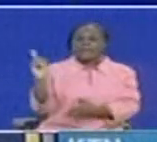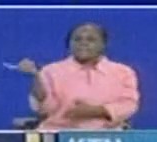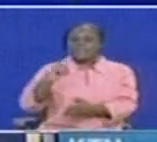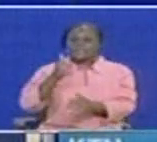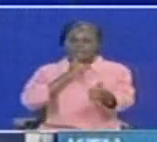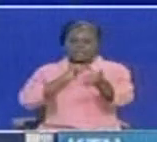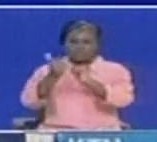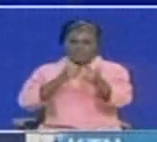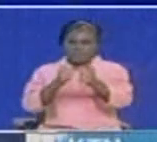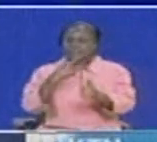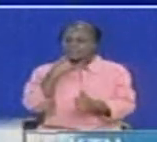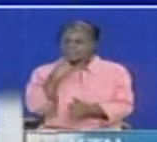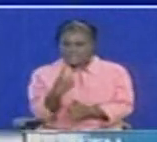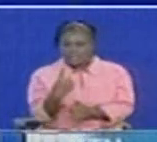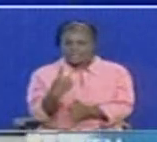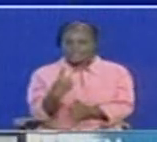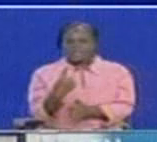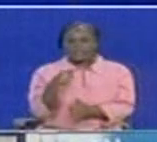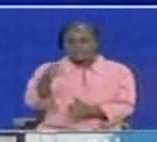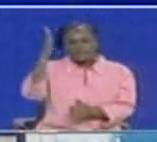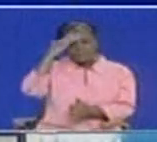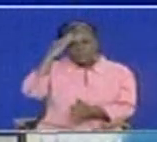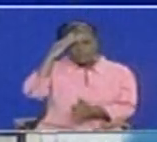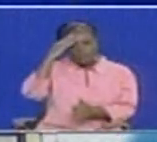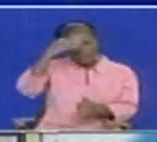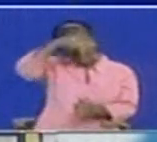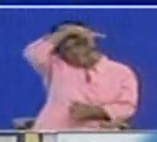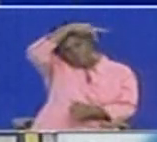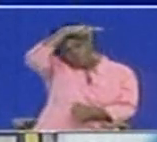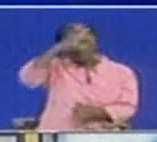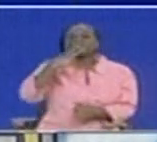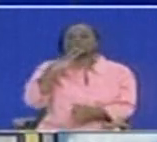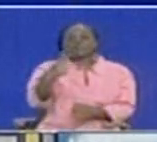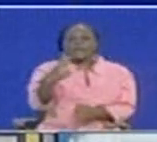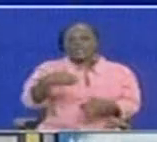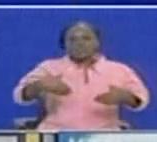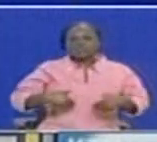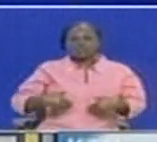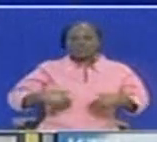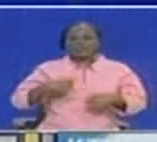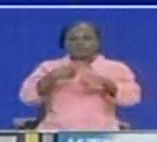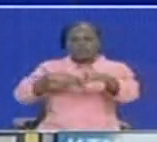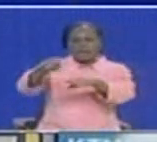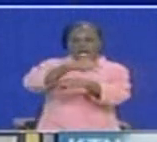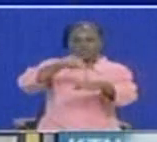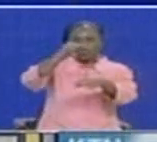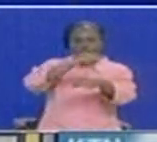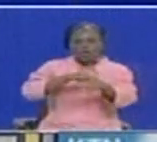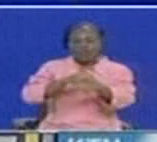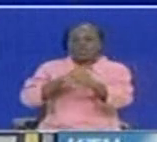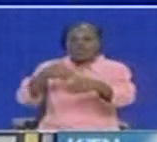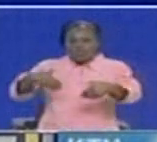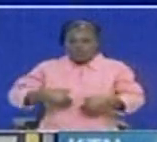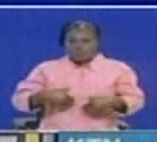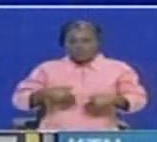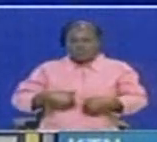Secretary Dr. Hassan Wario gave the notice at the graduation of 200 outstanding youth from the National Youth Talent